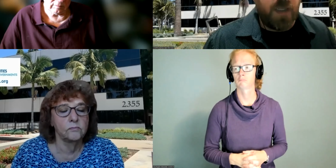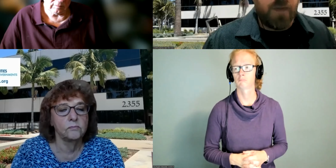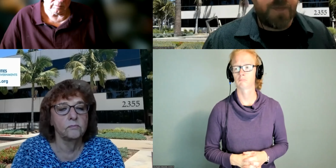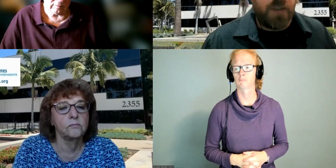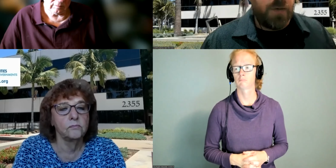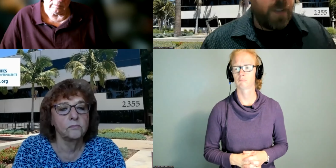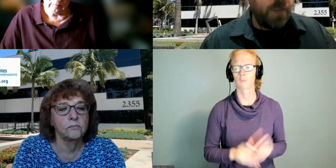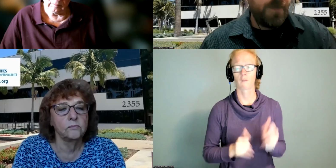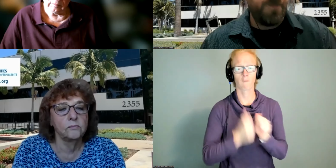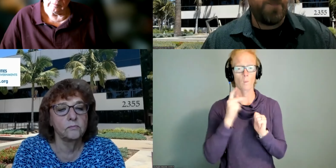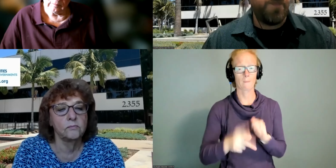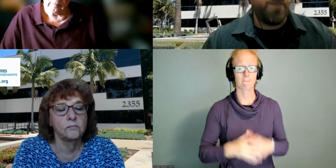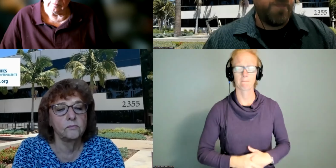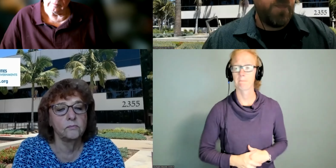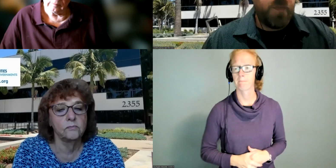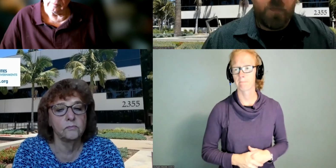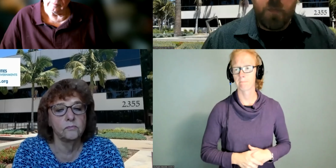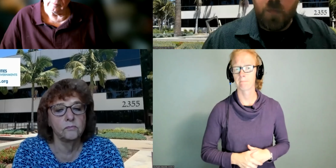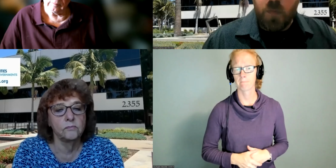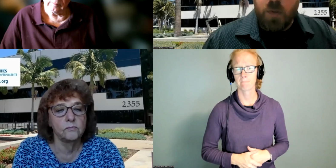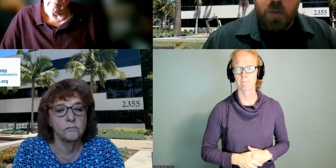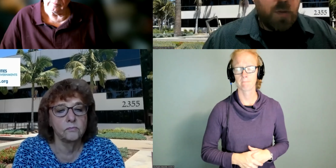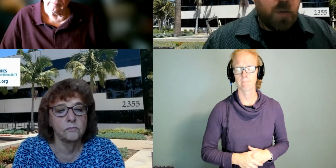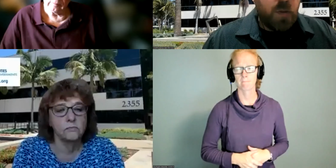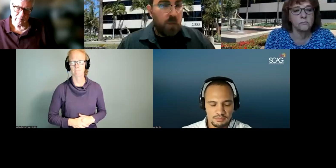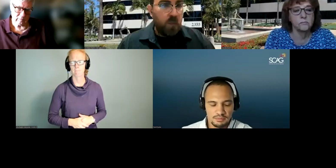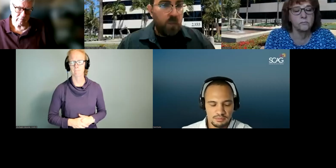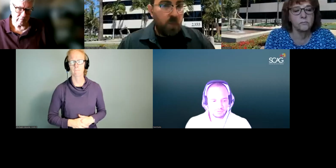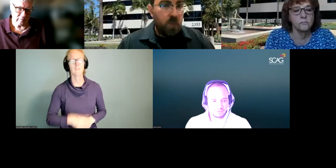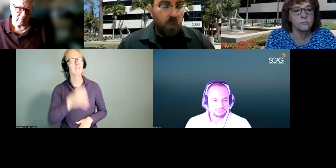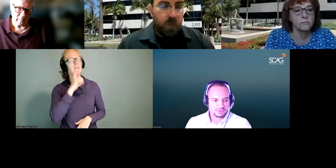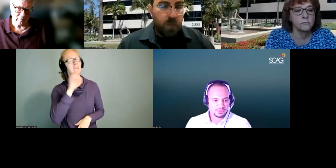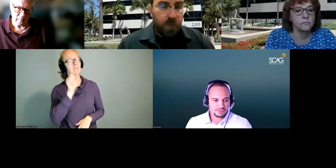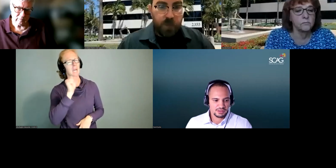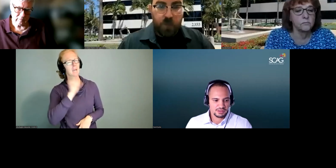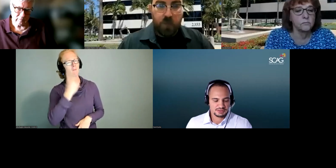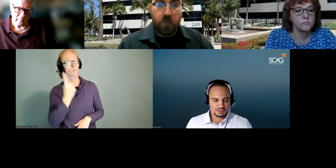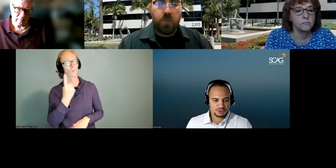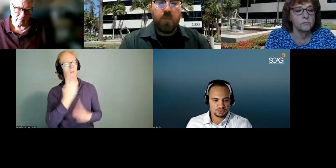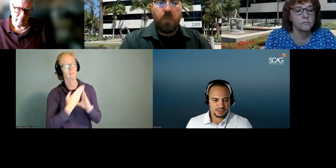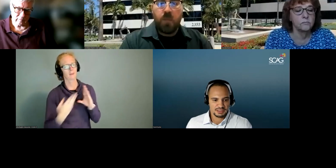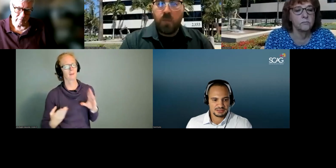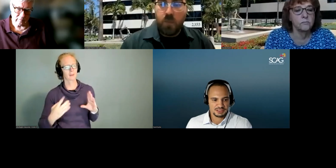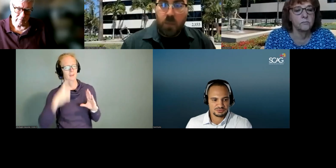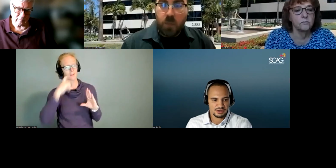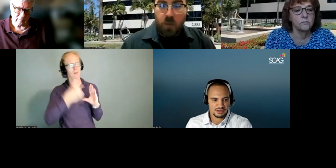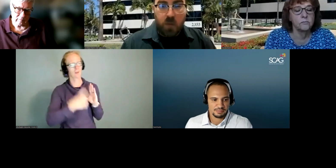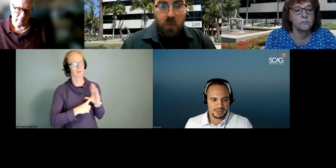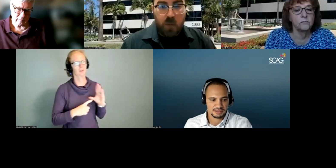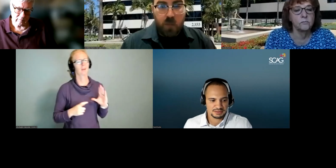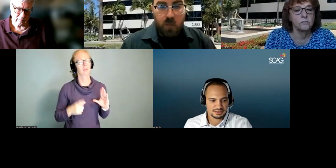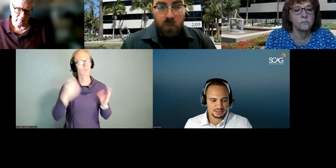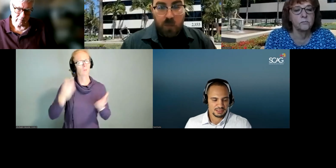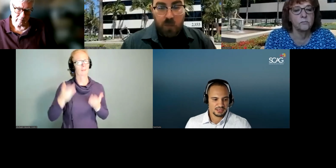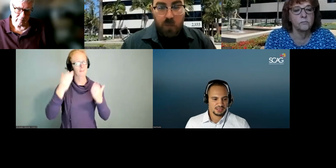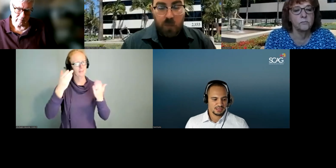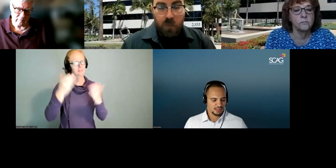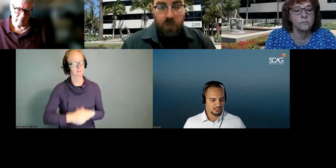questions or follow-ups on your end? Yeah, I mean, just one of the things the toolkit does